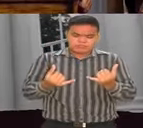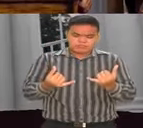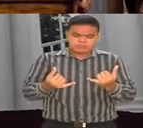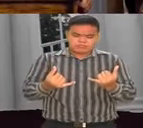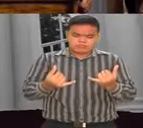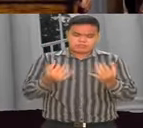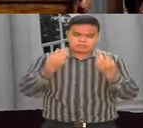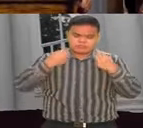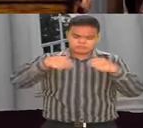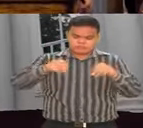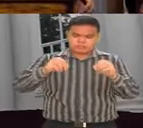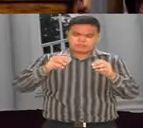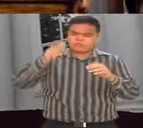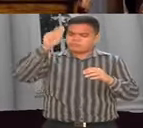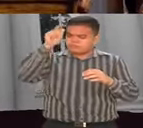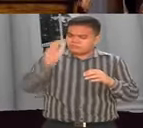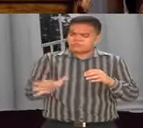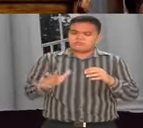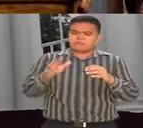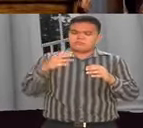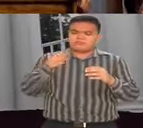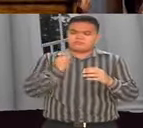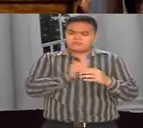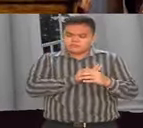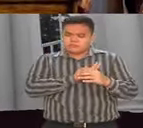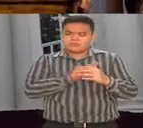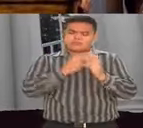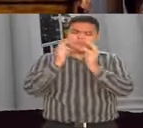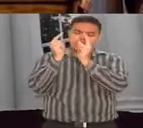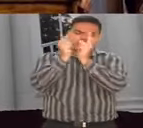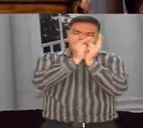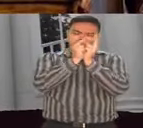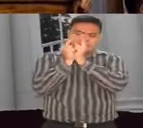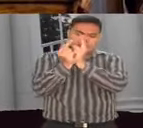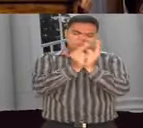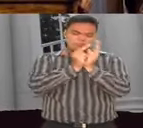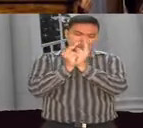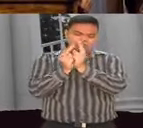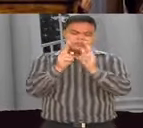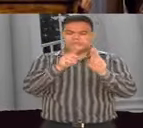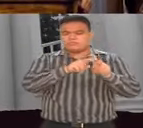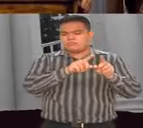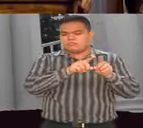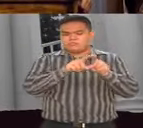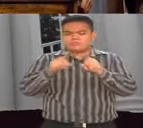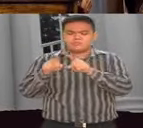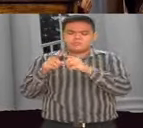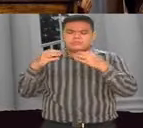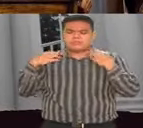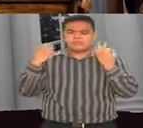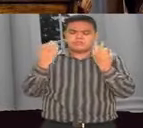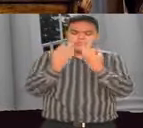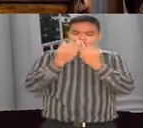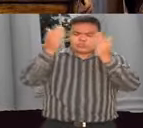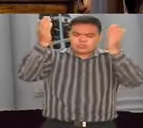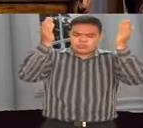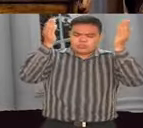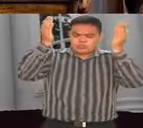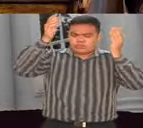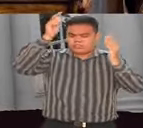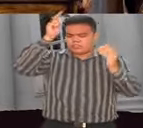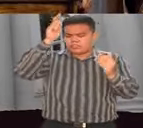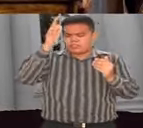today. May we be united as a church family. And Lord, serve you. And